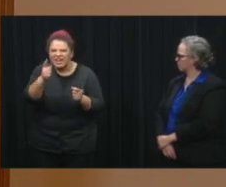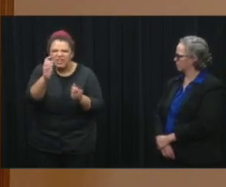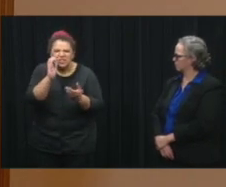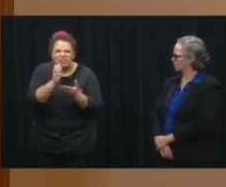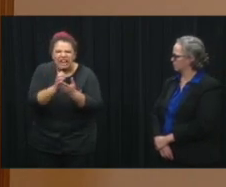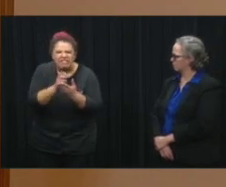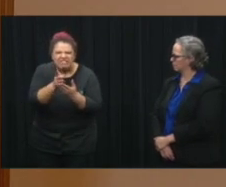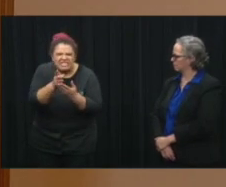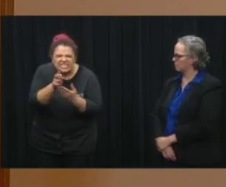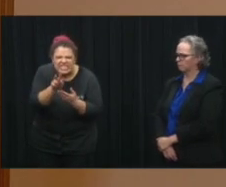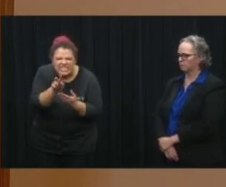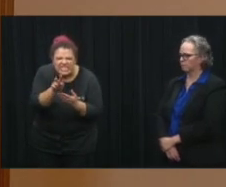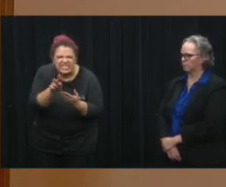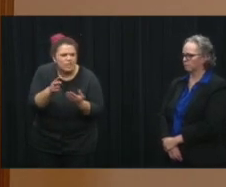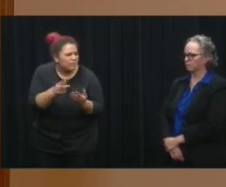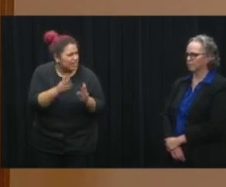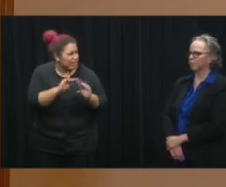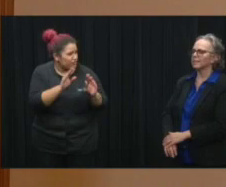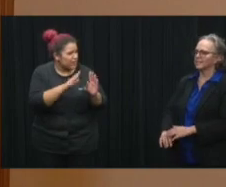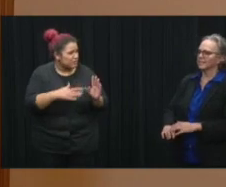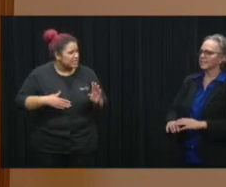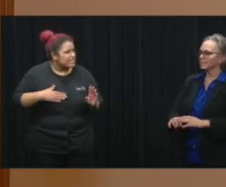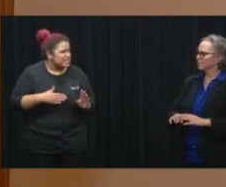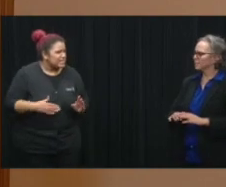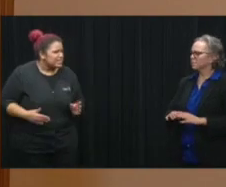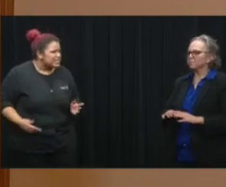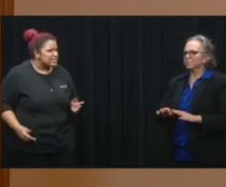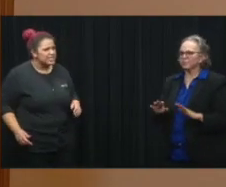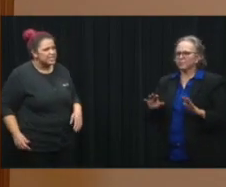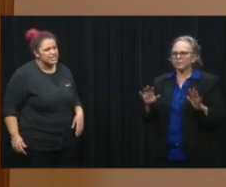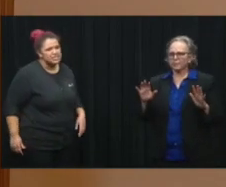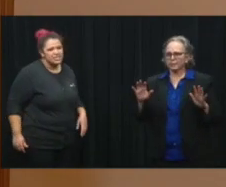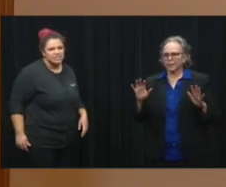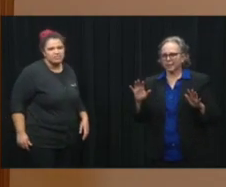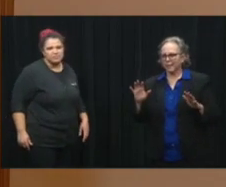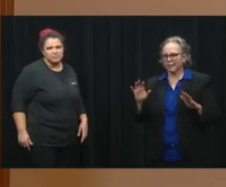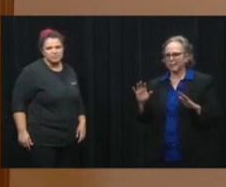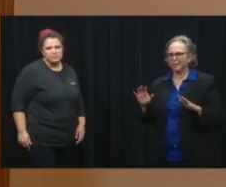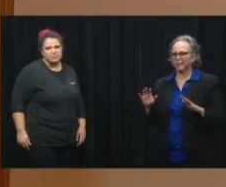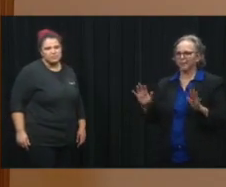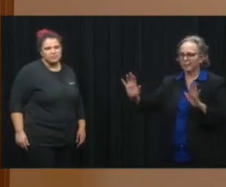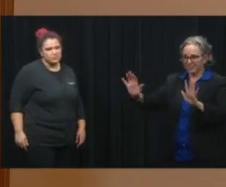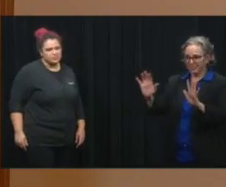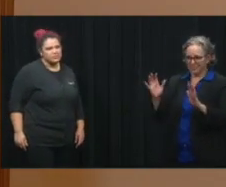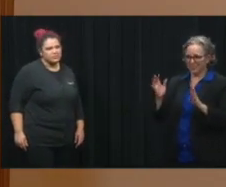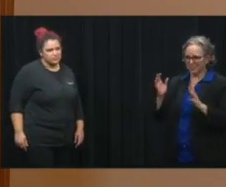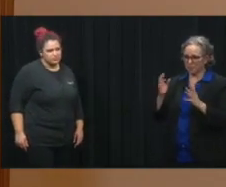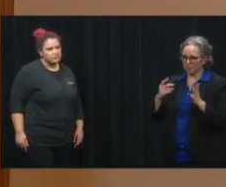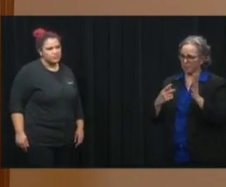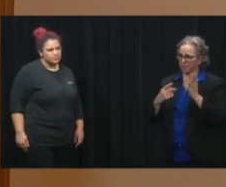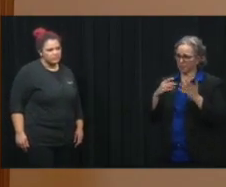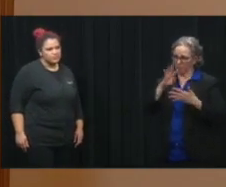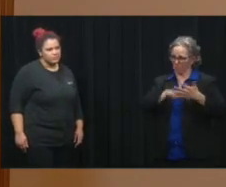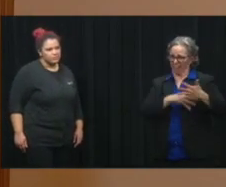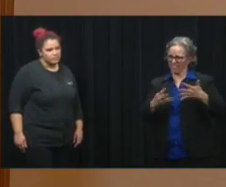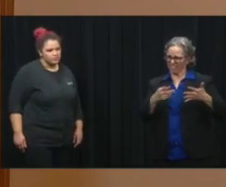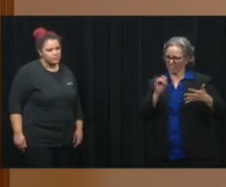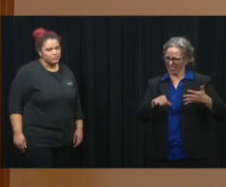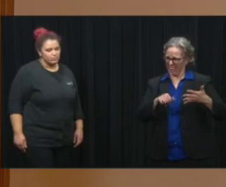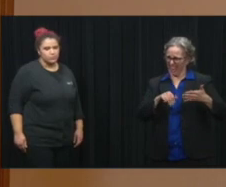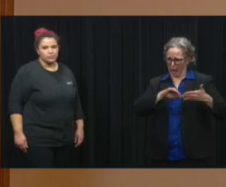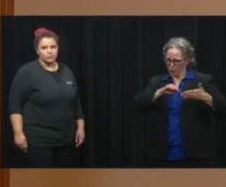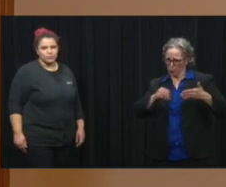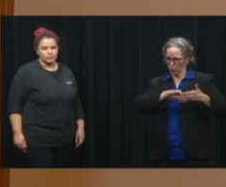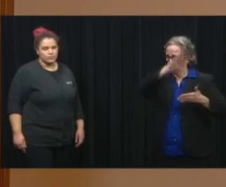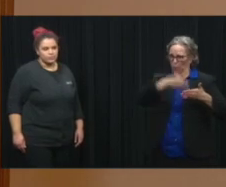it for us. So, my original projection, and again, these models are being done of Ohio and in